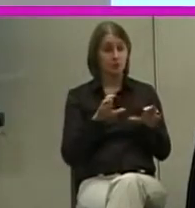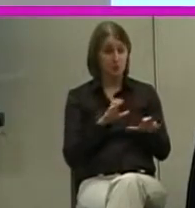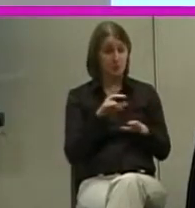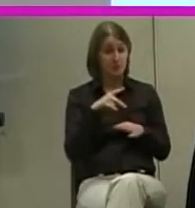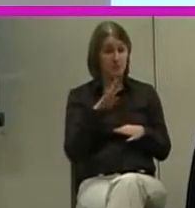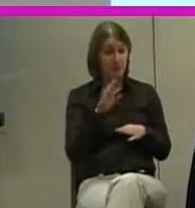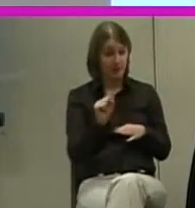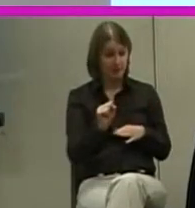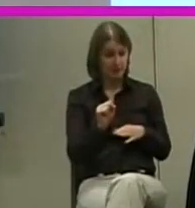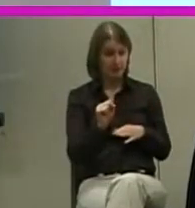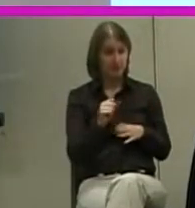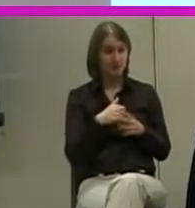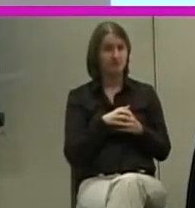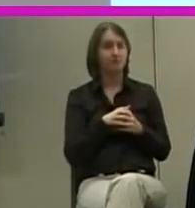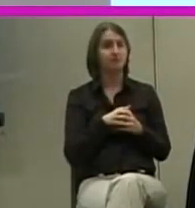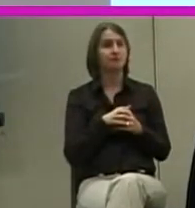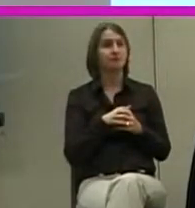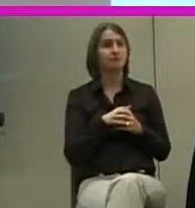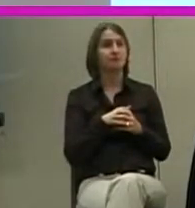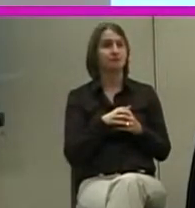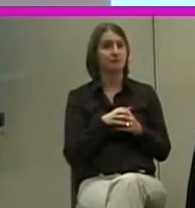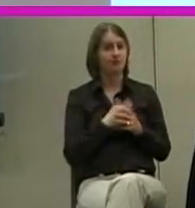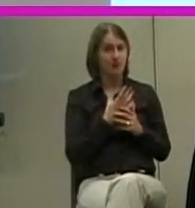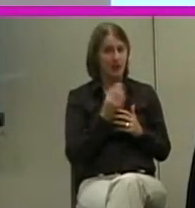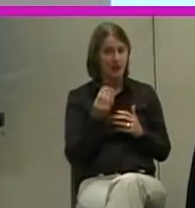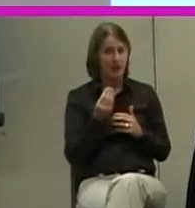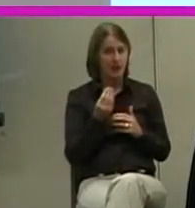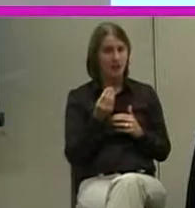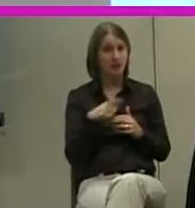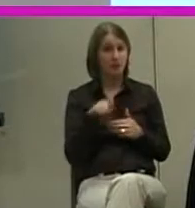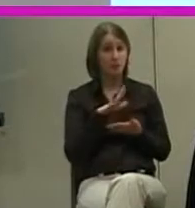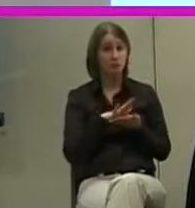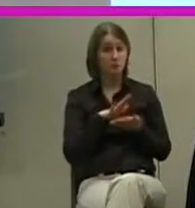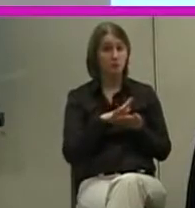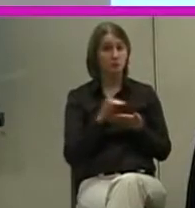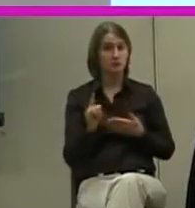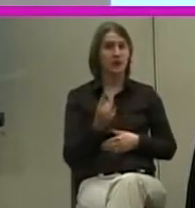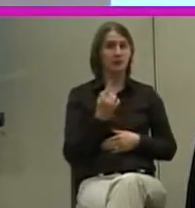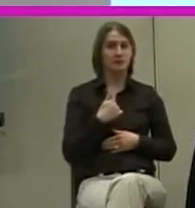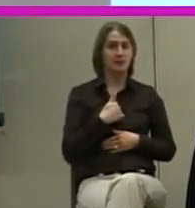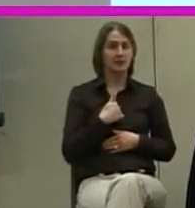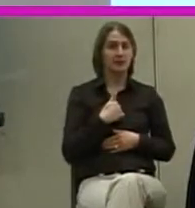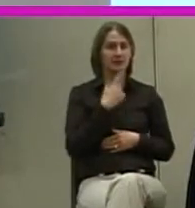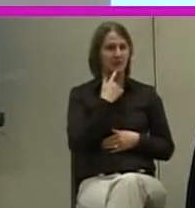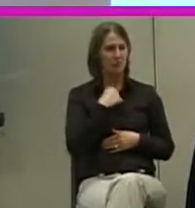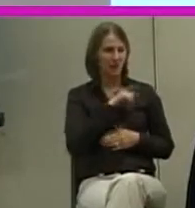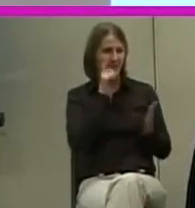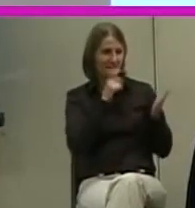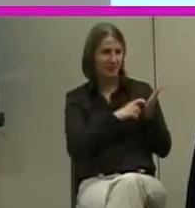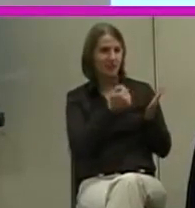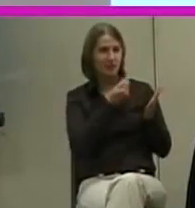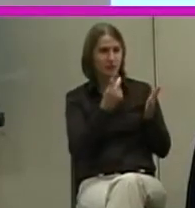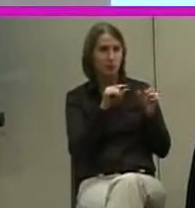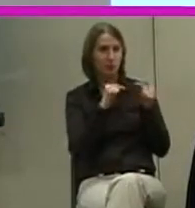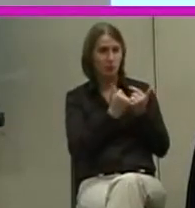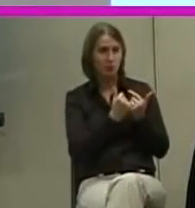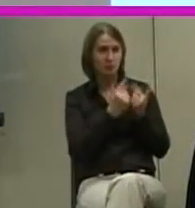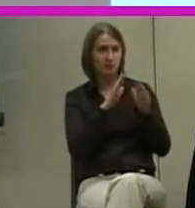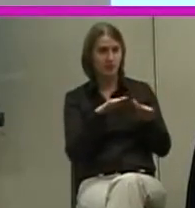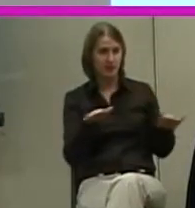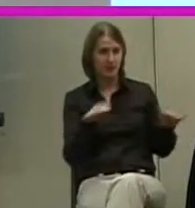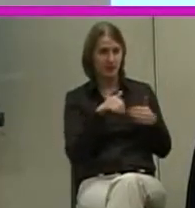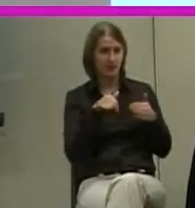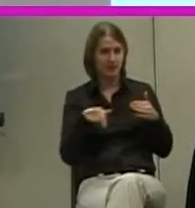PBS, and they came to me and said, we've identified a couple of groups of kids in